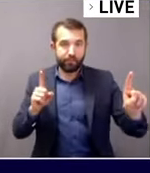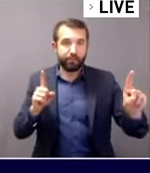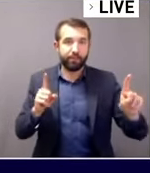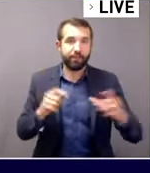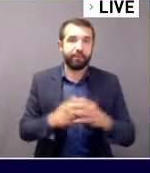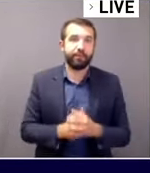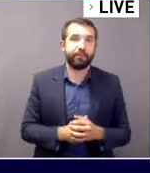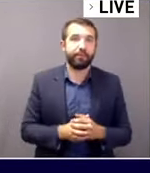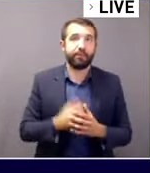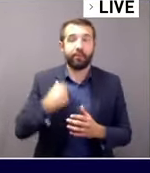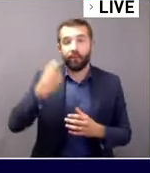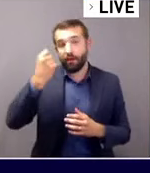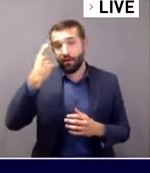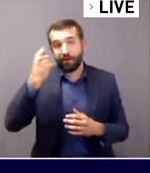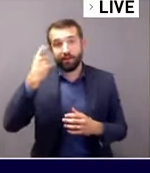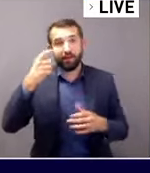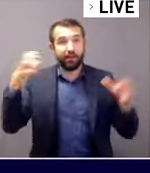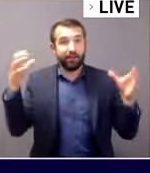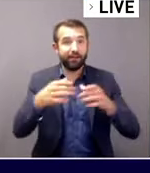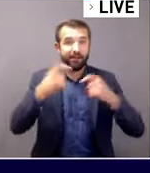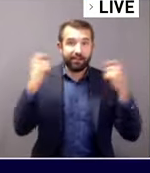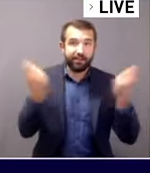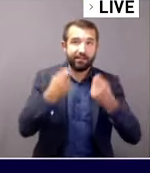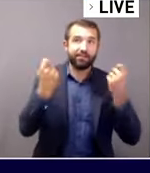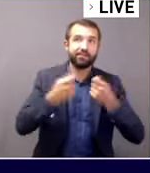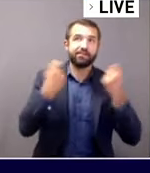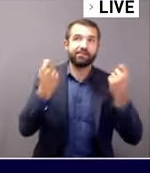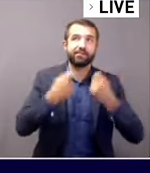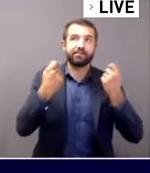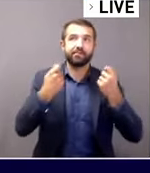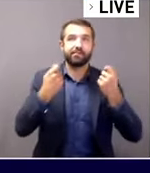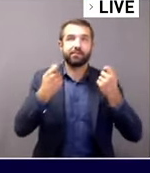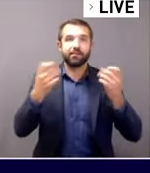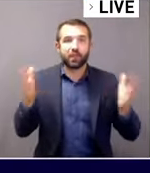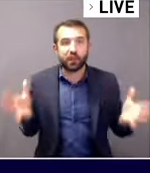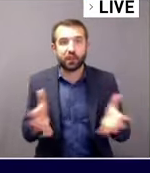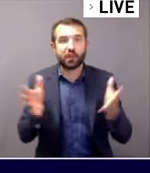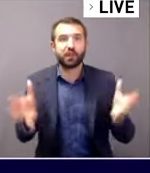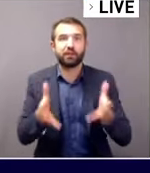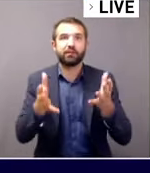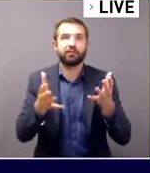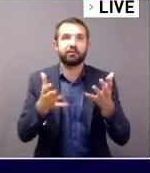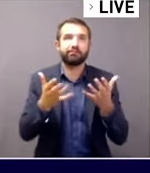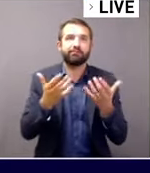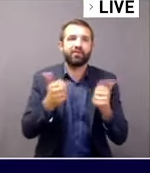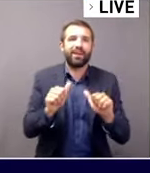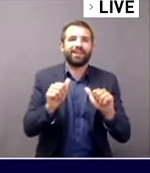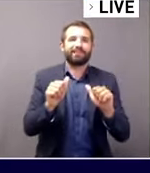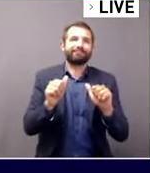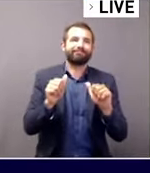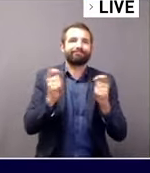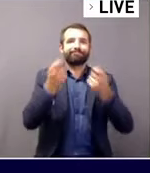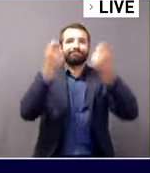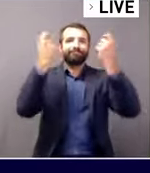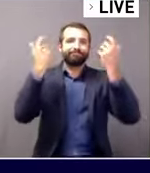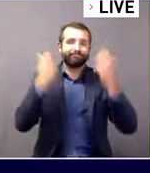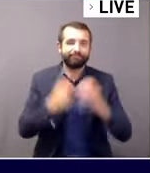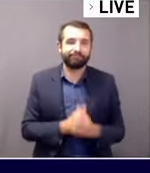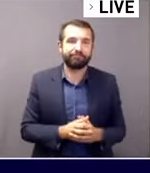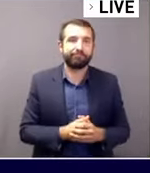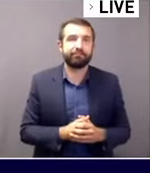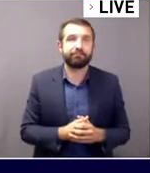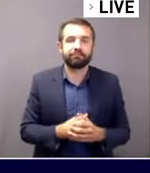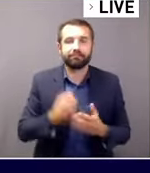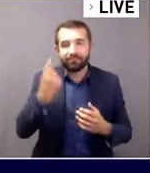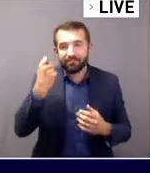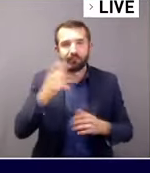celebration, and I encourage everyone to do so, but do so in a way that doesn't keep the numbers growing